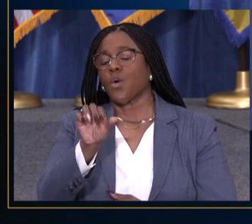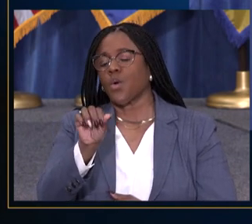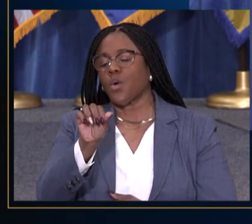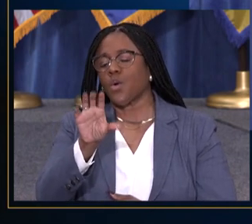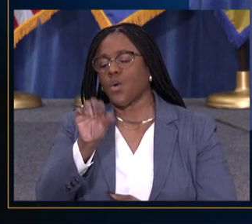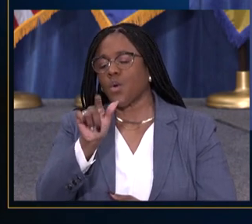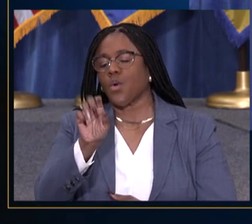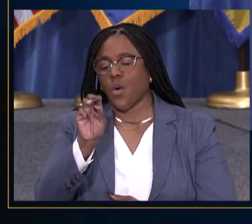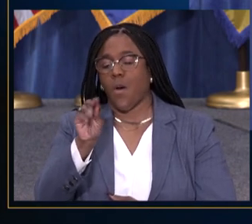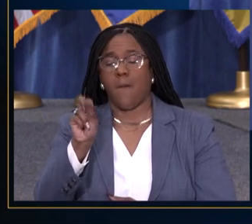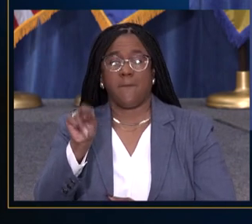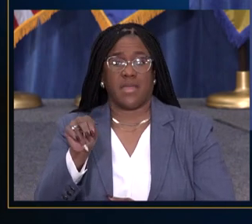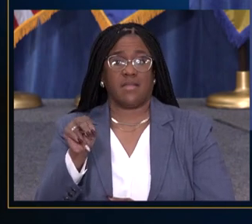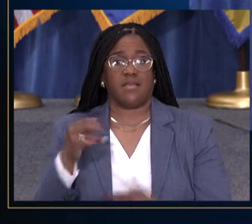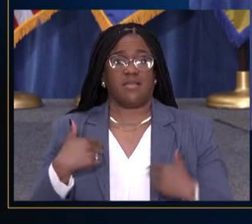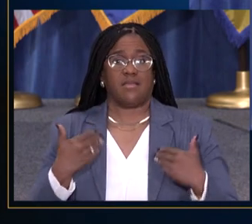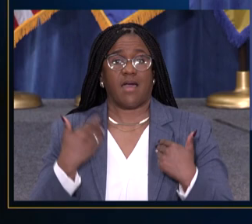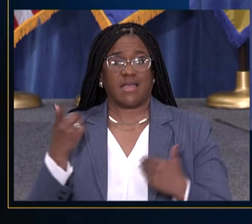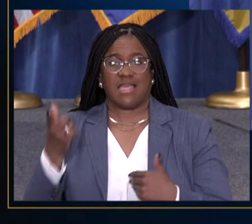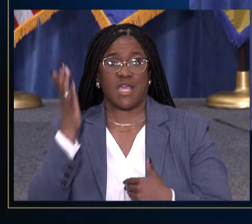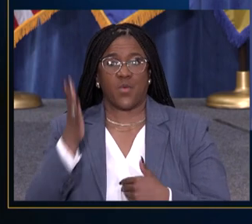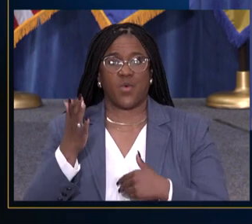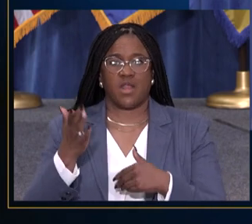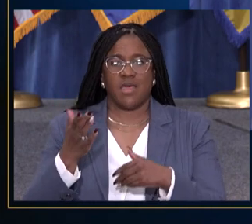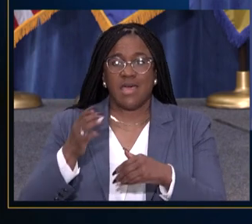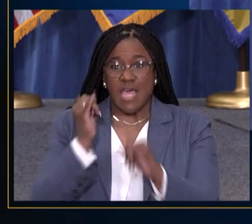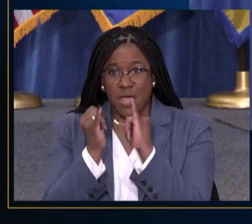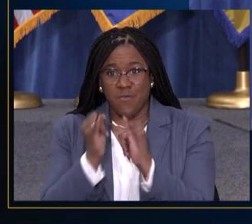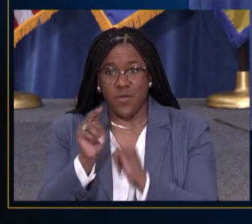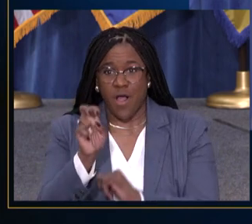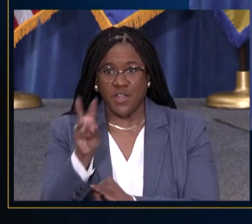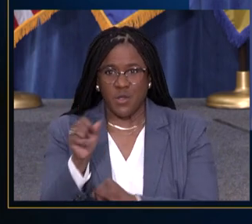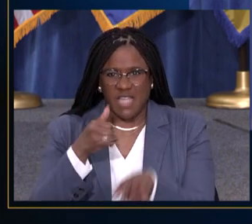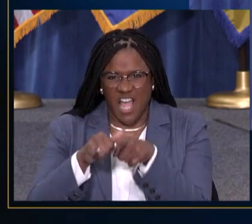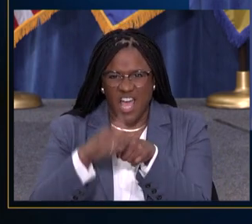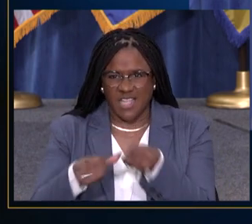interviewed on the news, he was going to cuss that day.